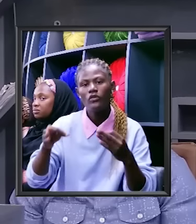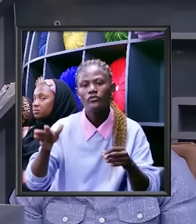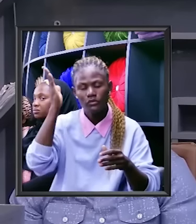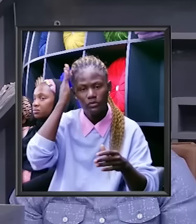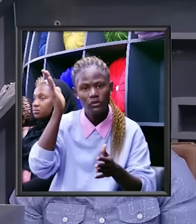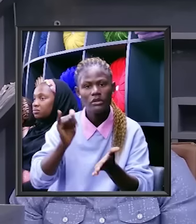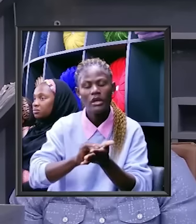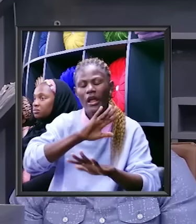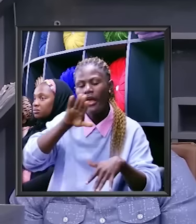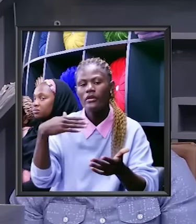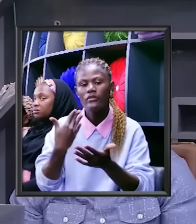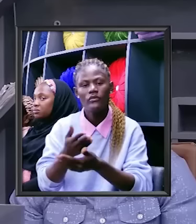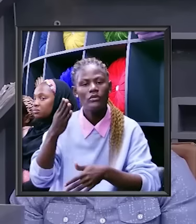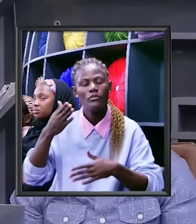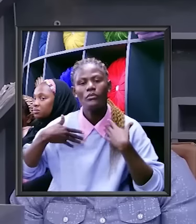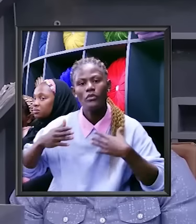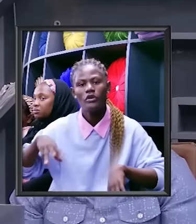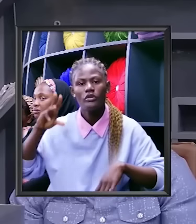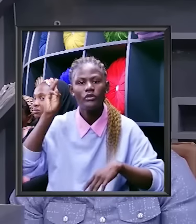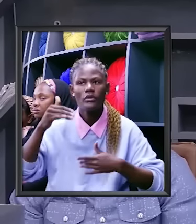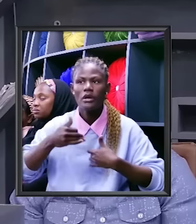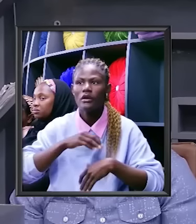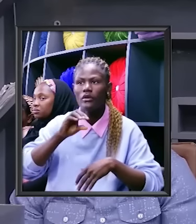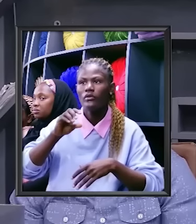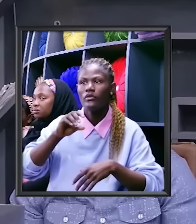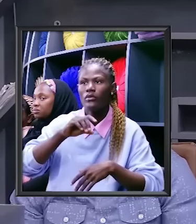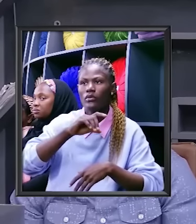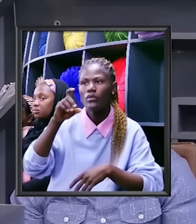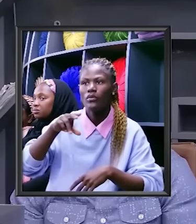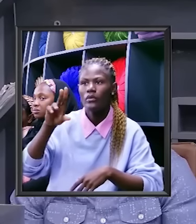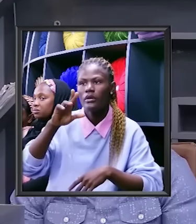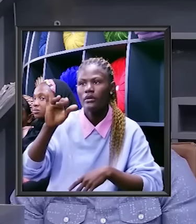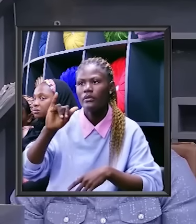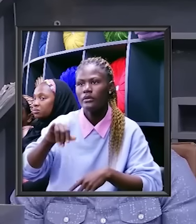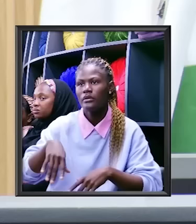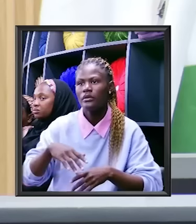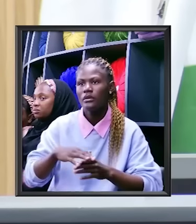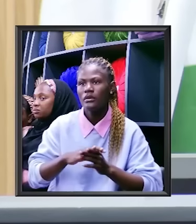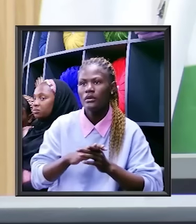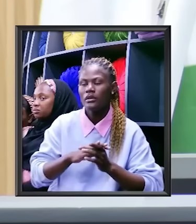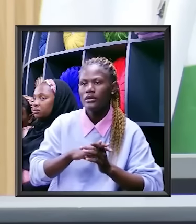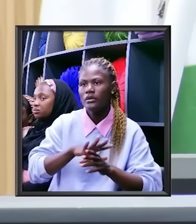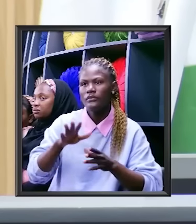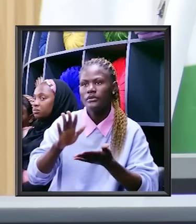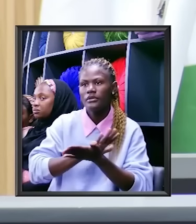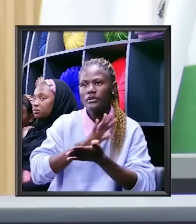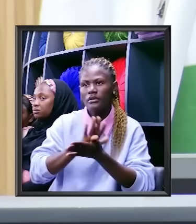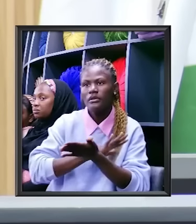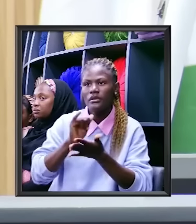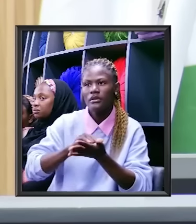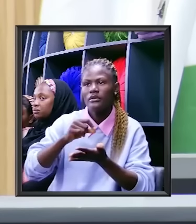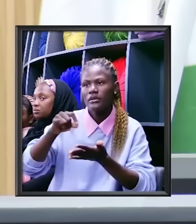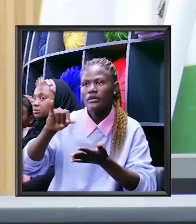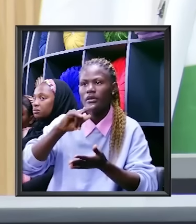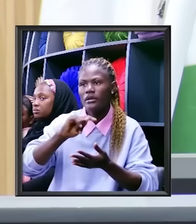everybody go receive query they know escalate the matter they can't write them even the letter where they write them see the print how